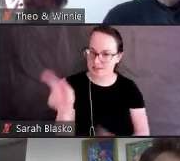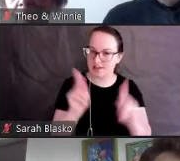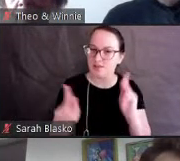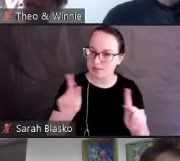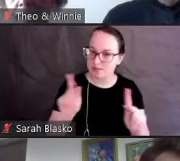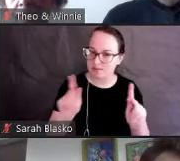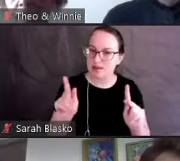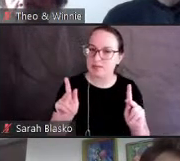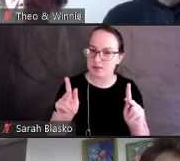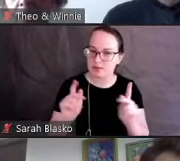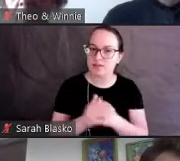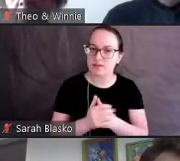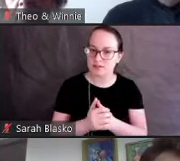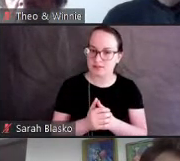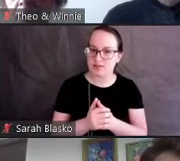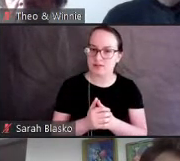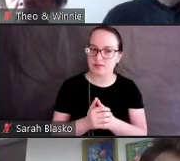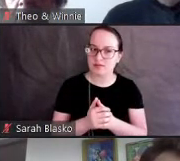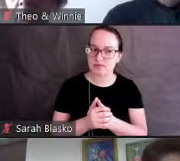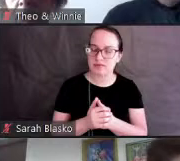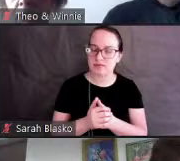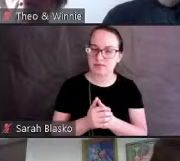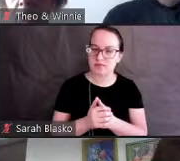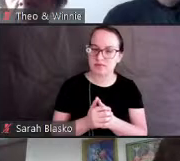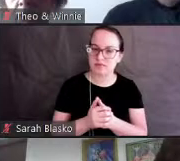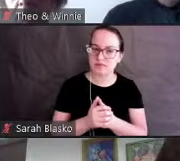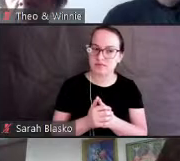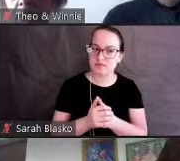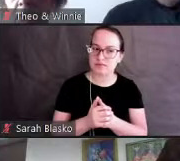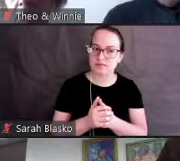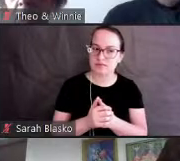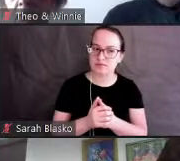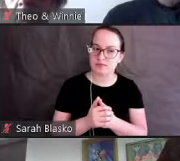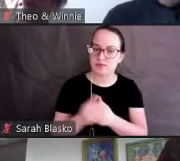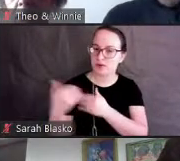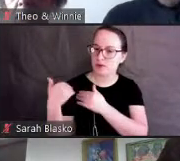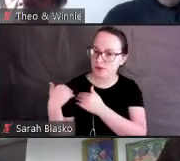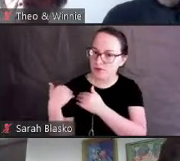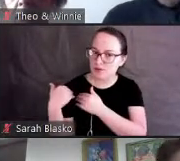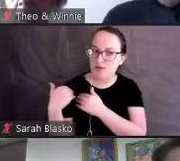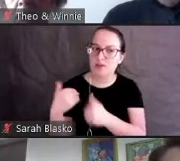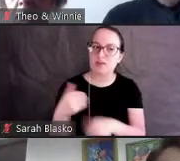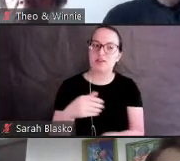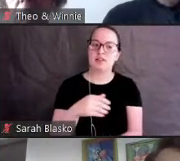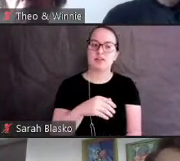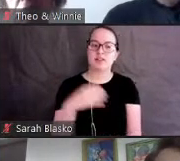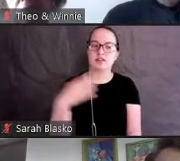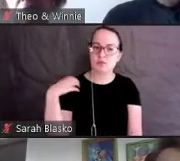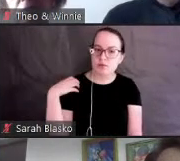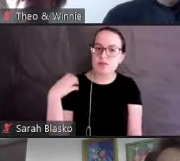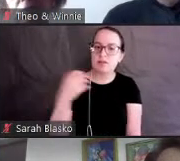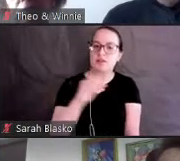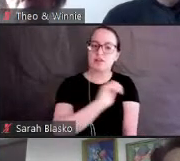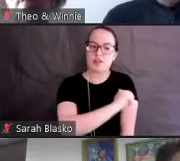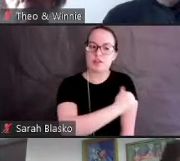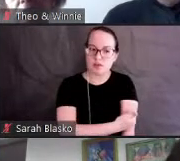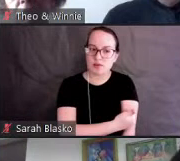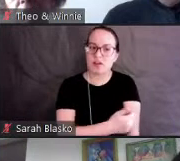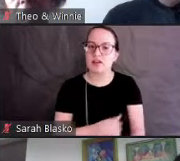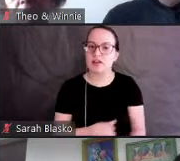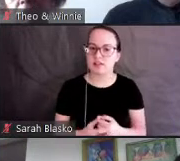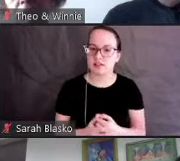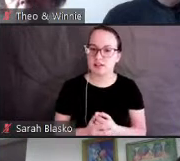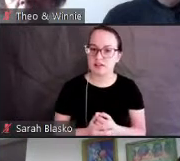of rulers and authorities in the heavenly realms. God is being